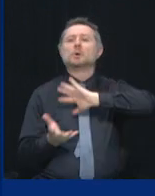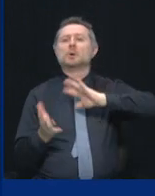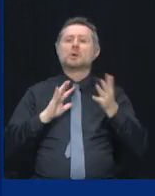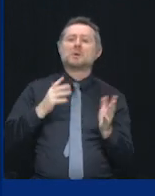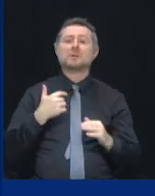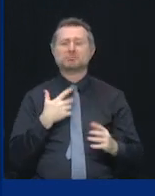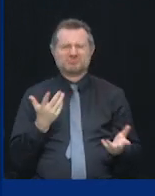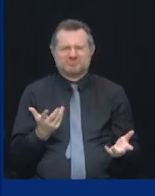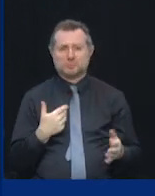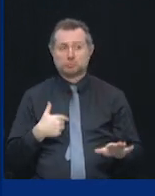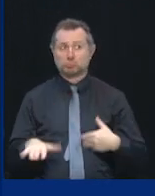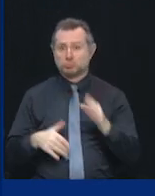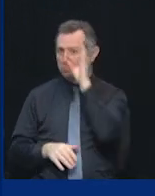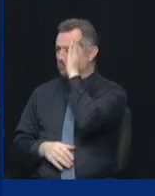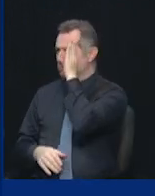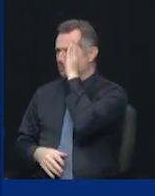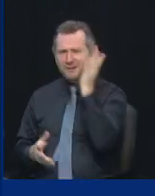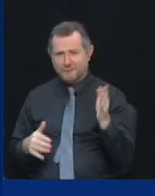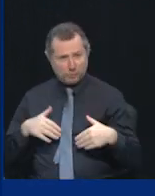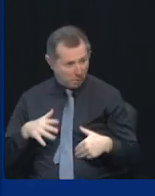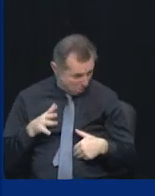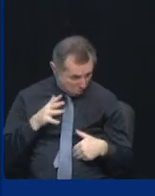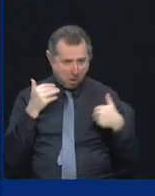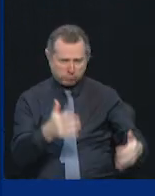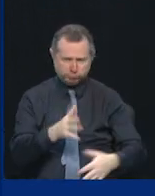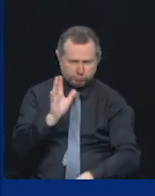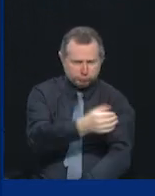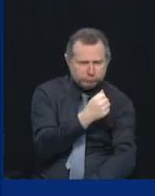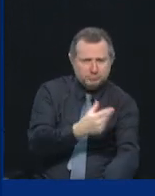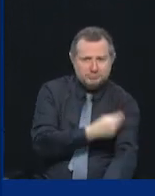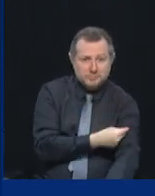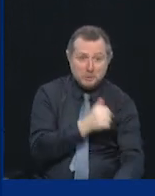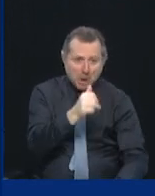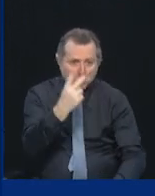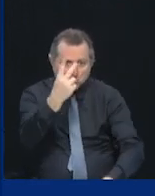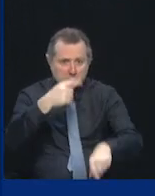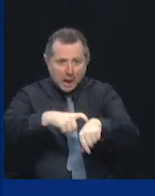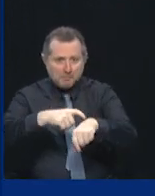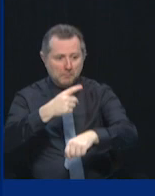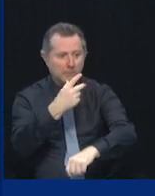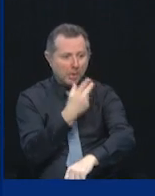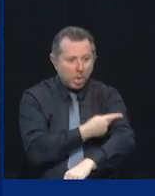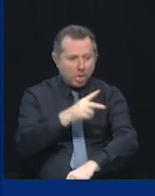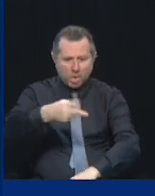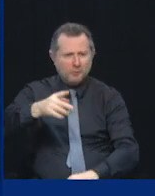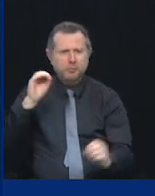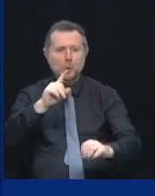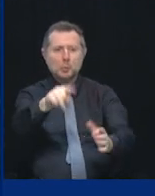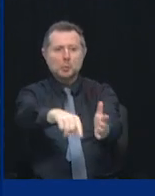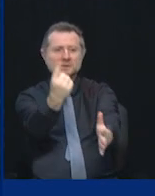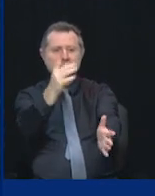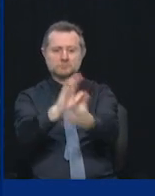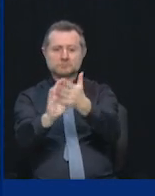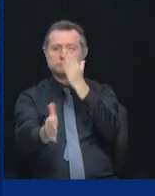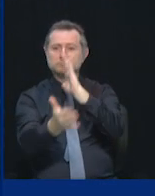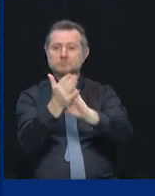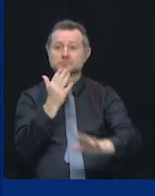Johnson & Johnson, one shot. You don't have to schedule a second shot. You don't have to go back to that station. And you have a financial